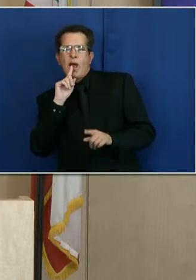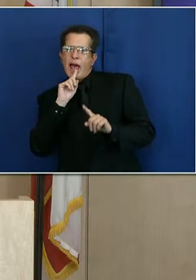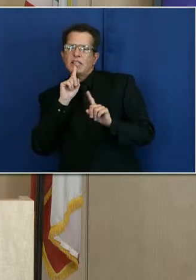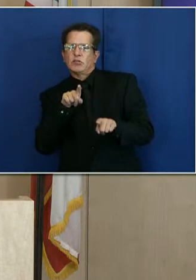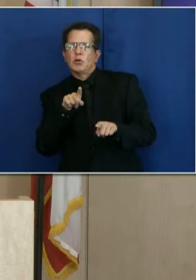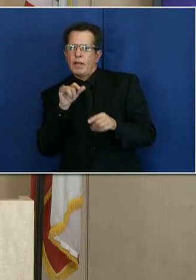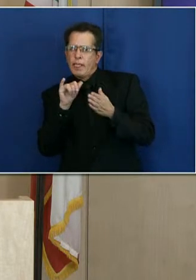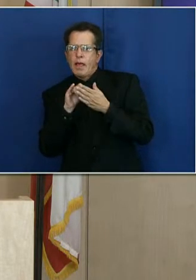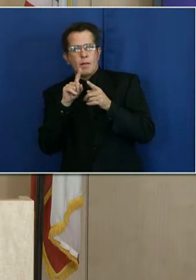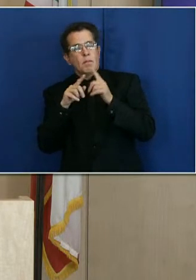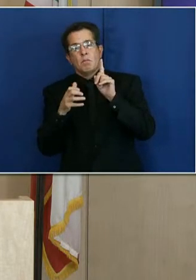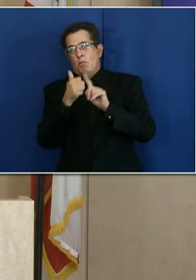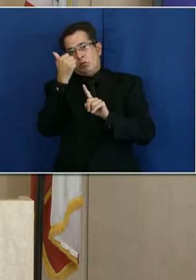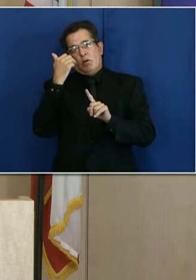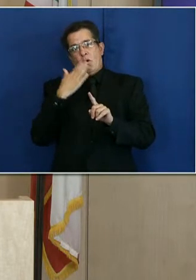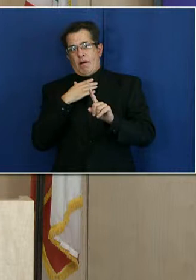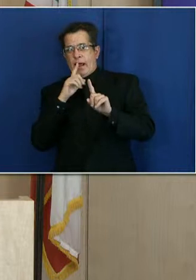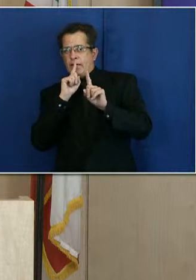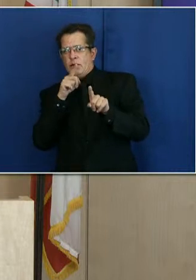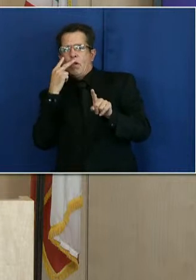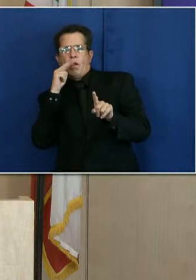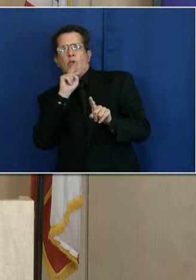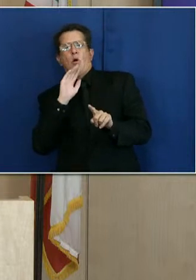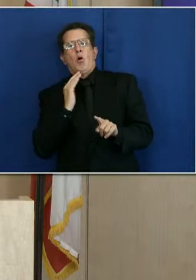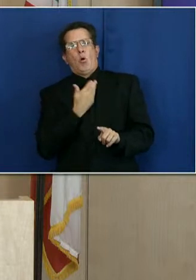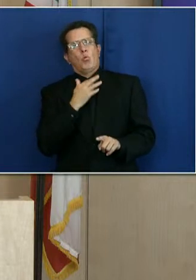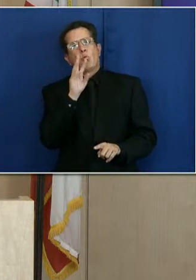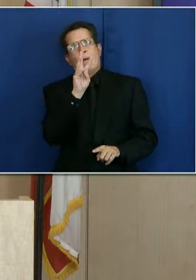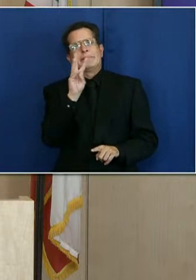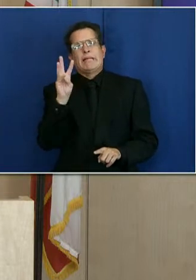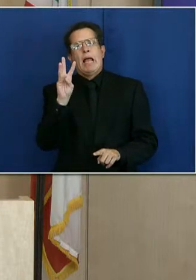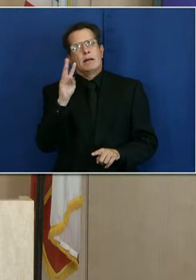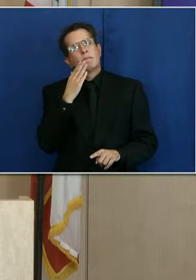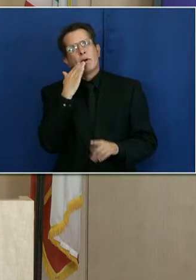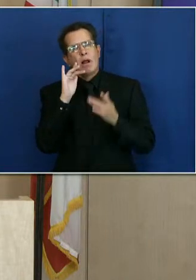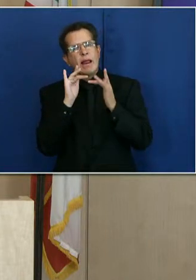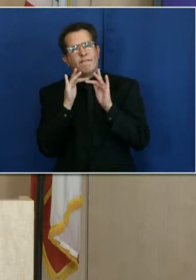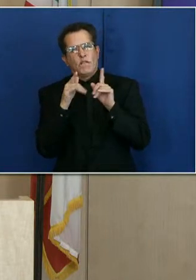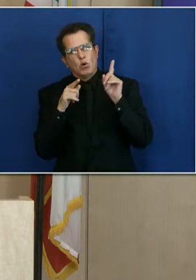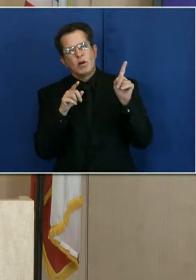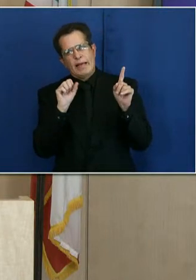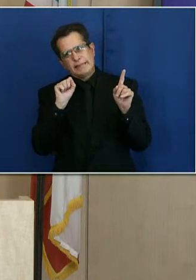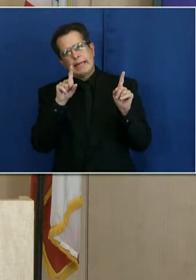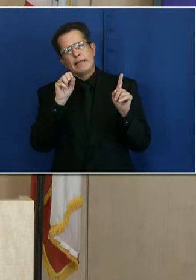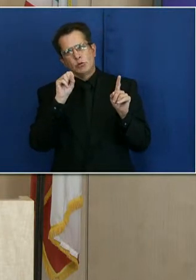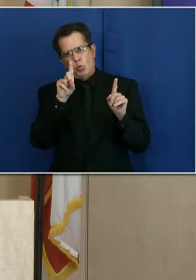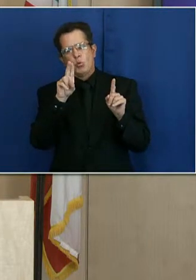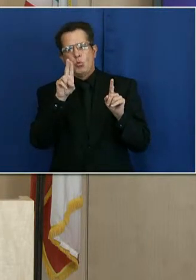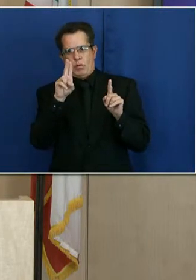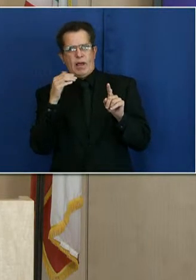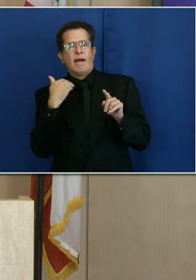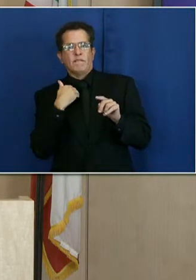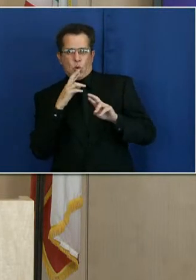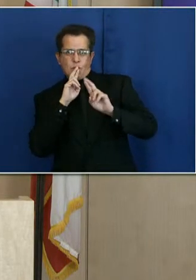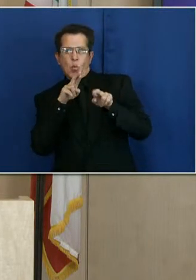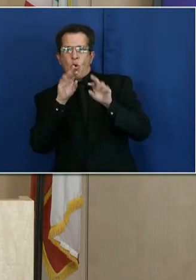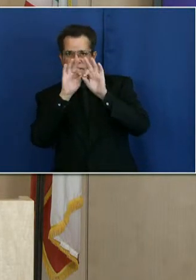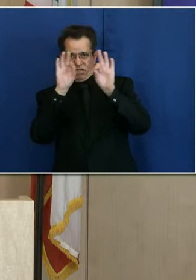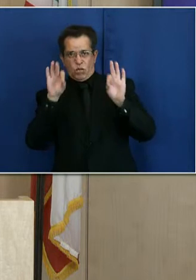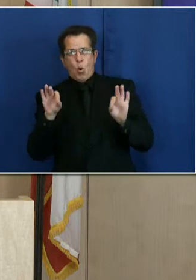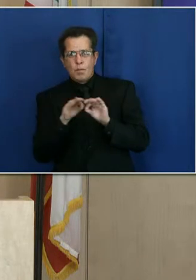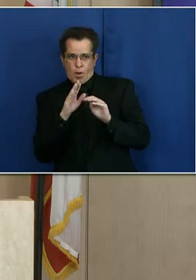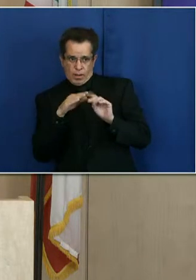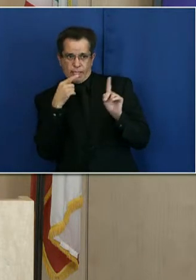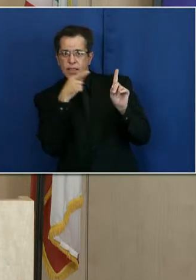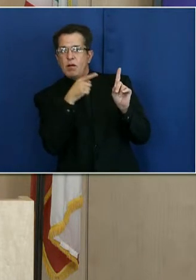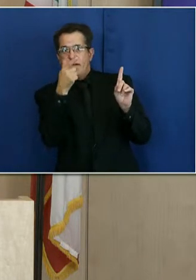main source for information at the university is our SDSU COVID website. And on there is a number of reporting forms. One of them is if